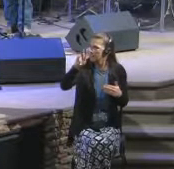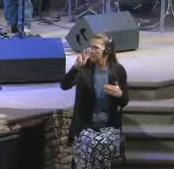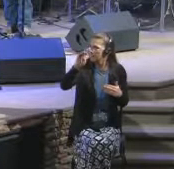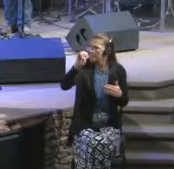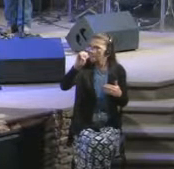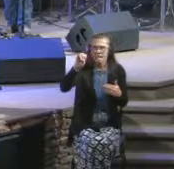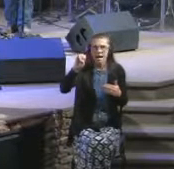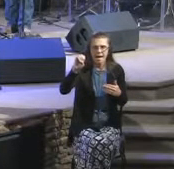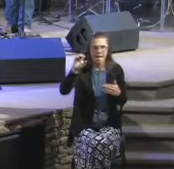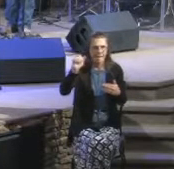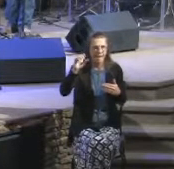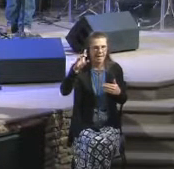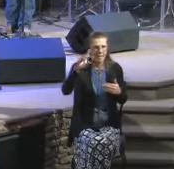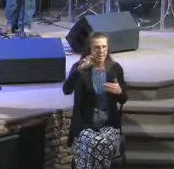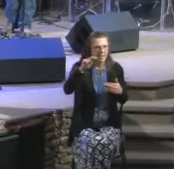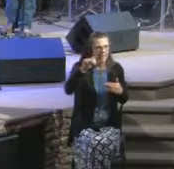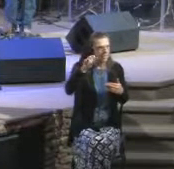please.